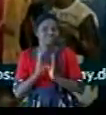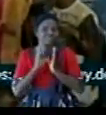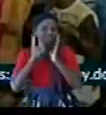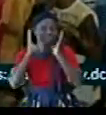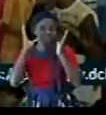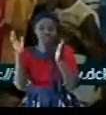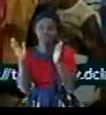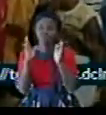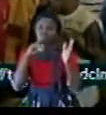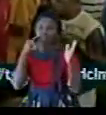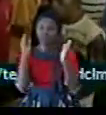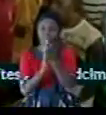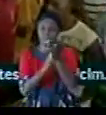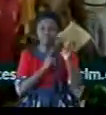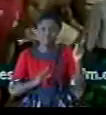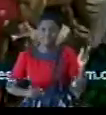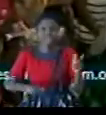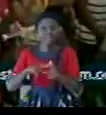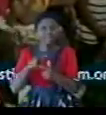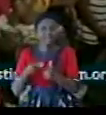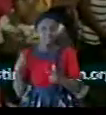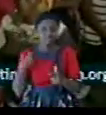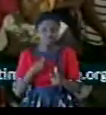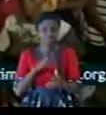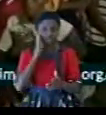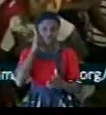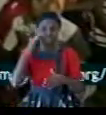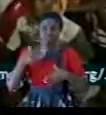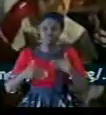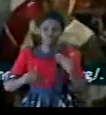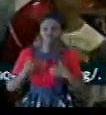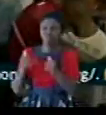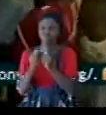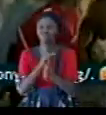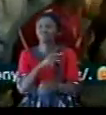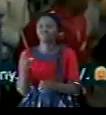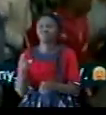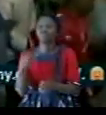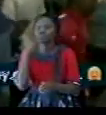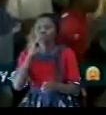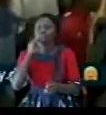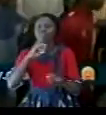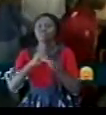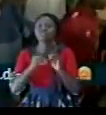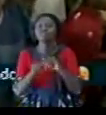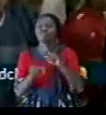Lord. Then we rejoice with you. Who is number one?